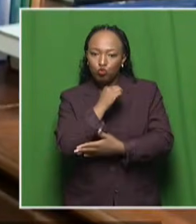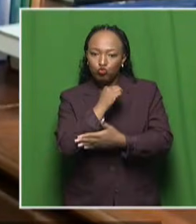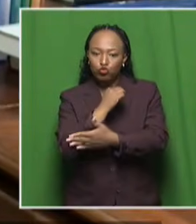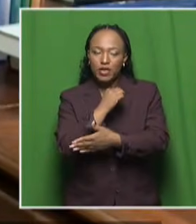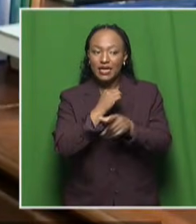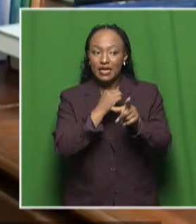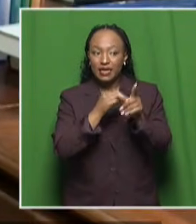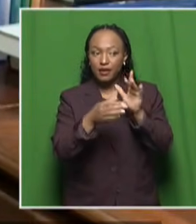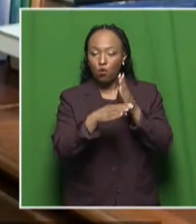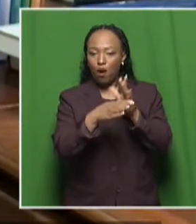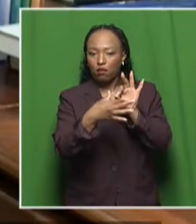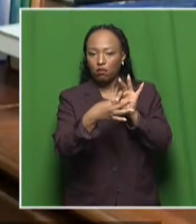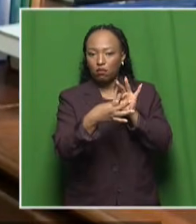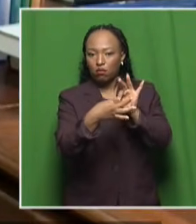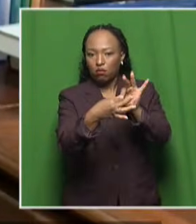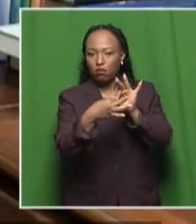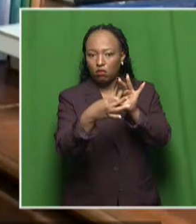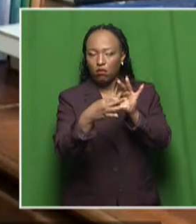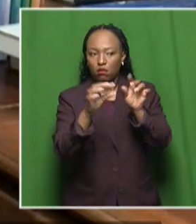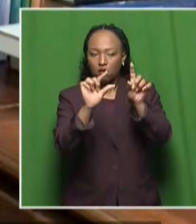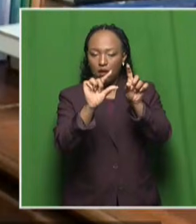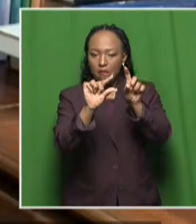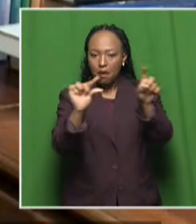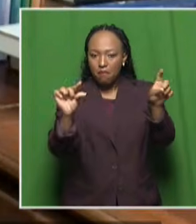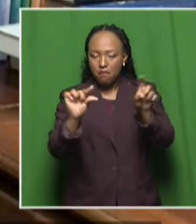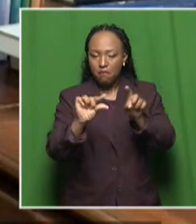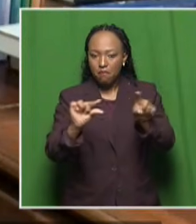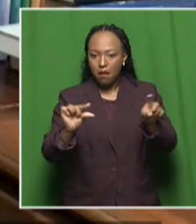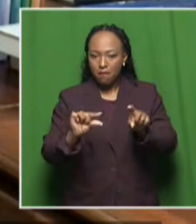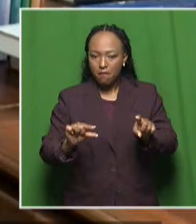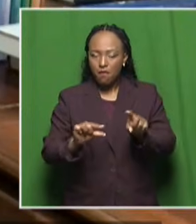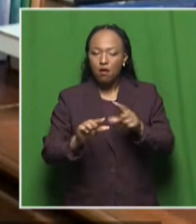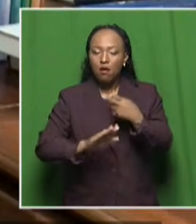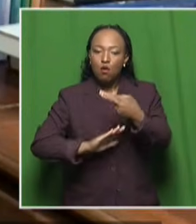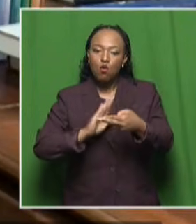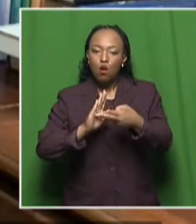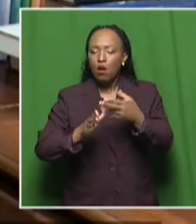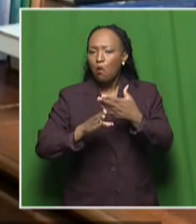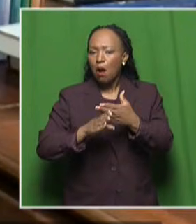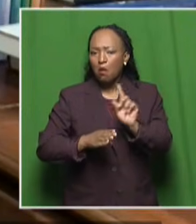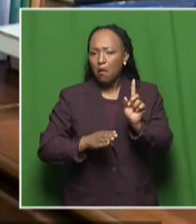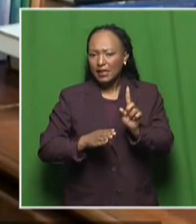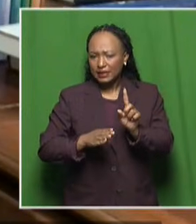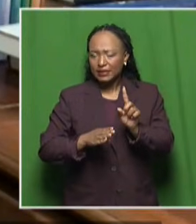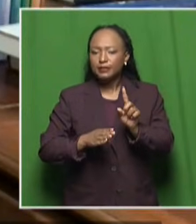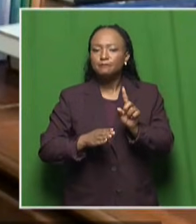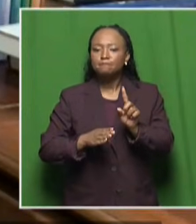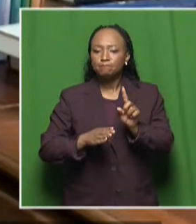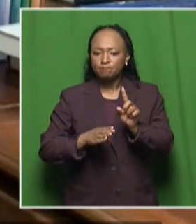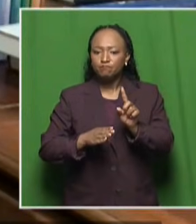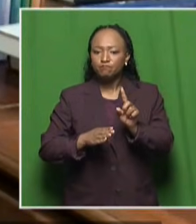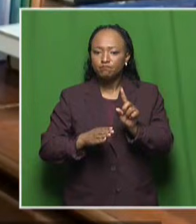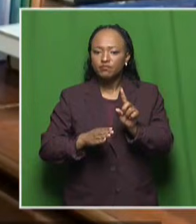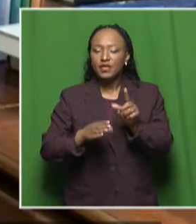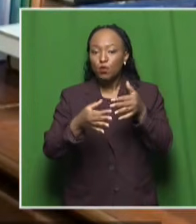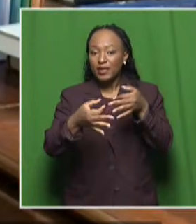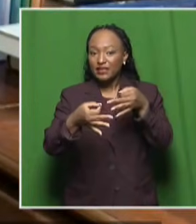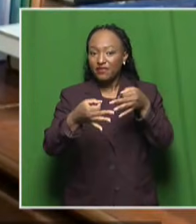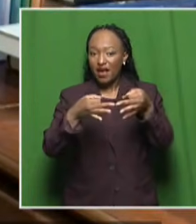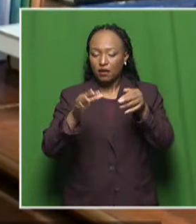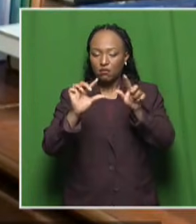this function, they are called diplomatic functions of the mission. Now, the mission are clearly